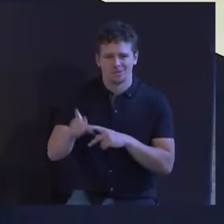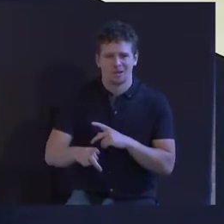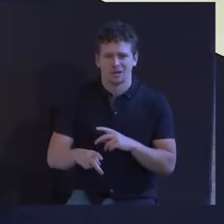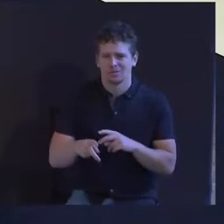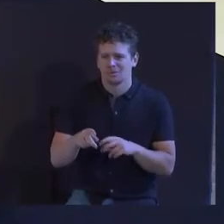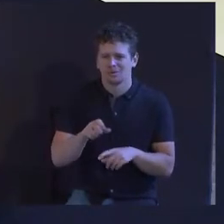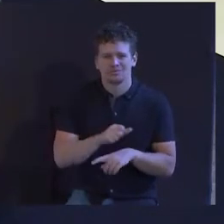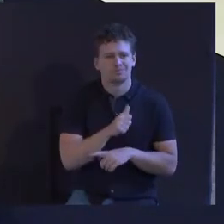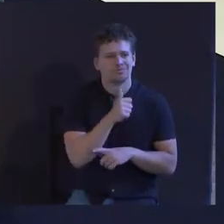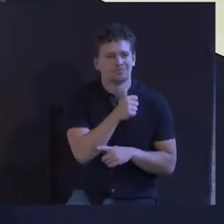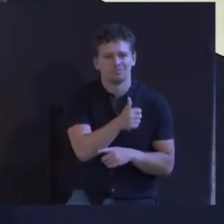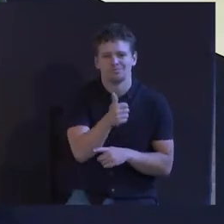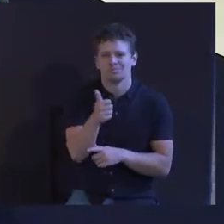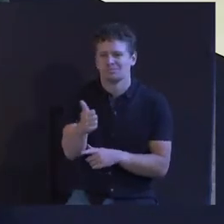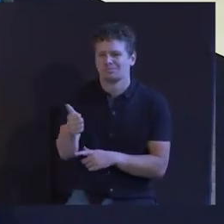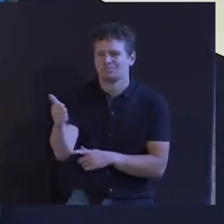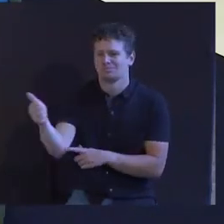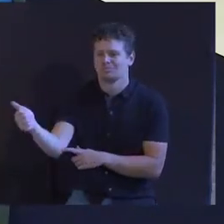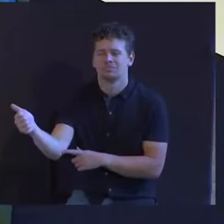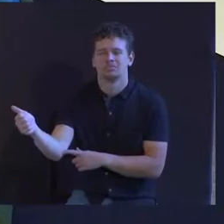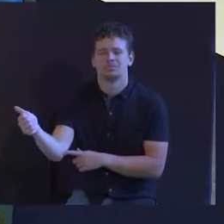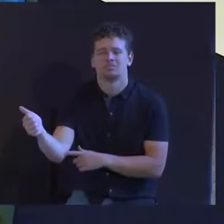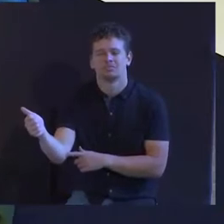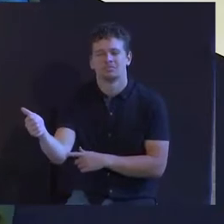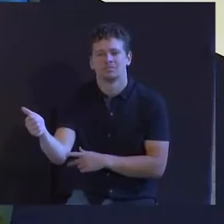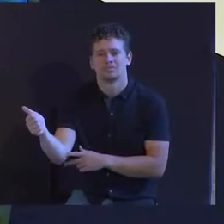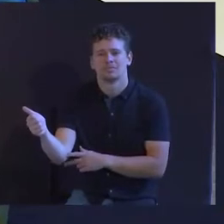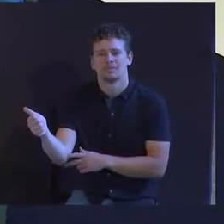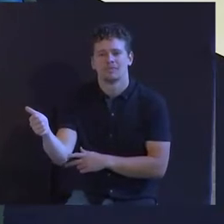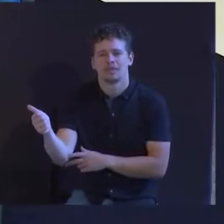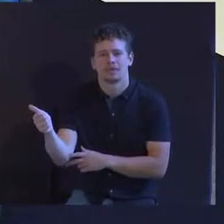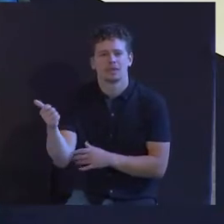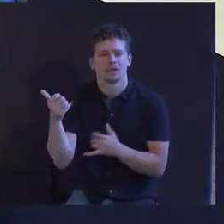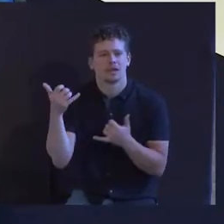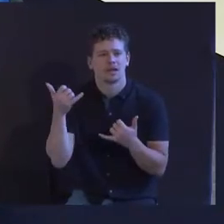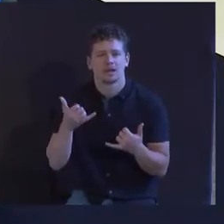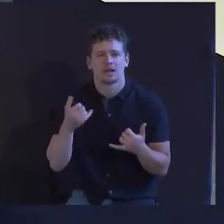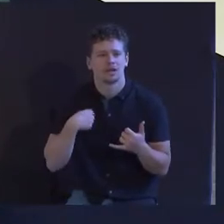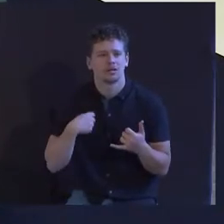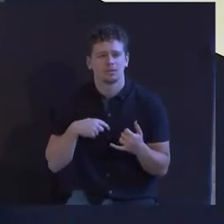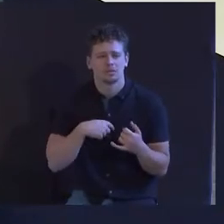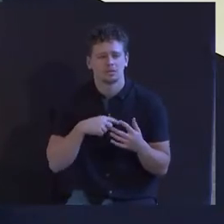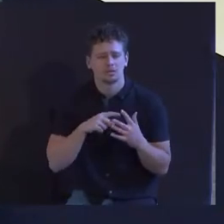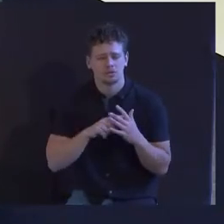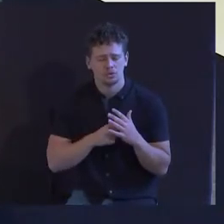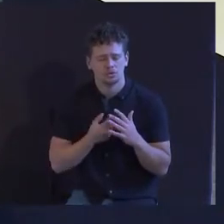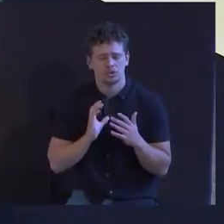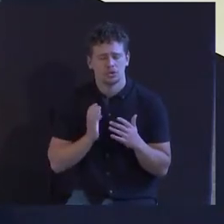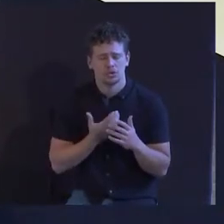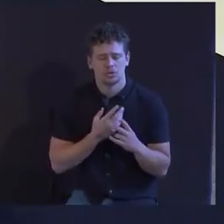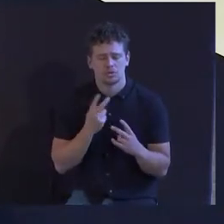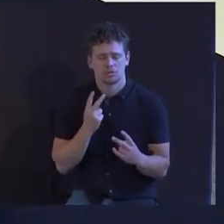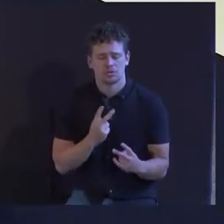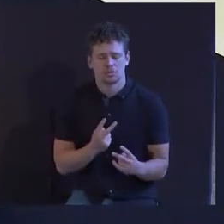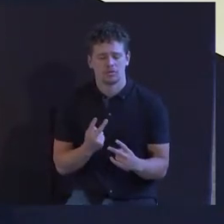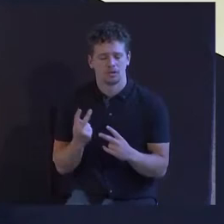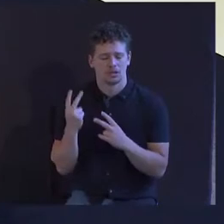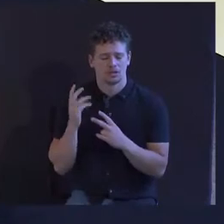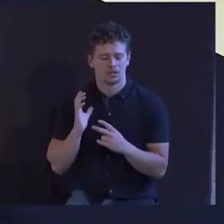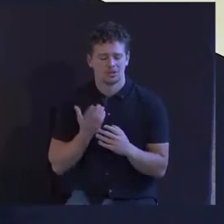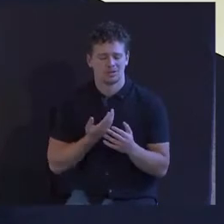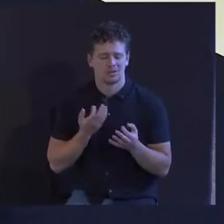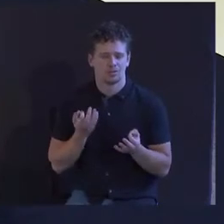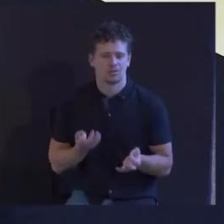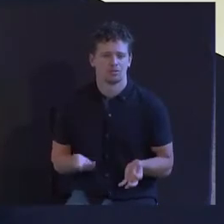as we begin this time of reflection and meditation, we'll share with you these